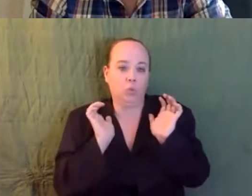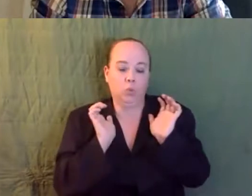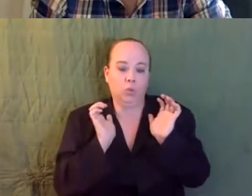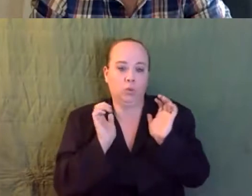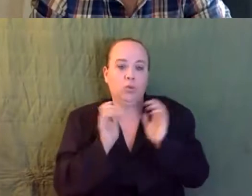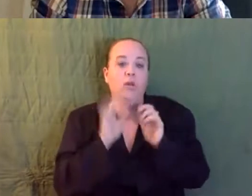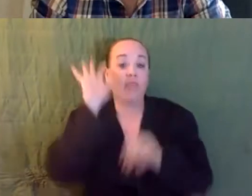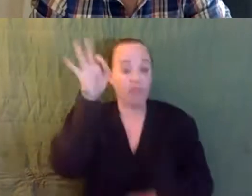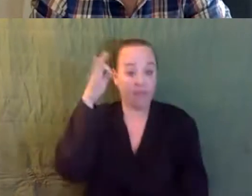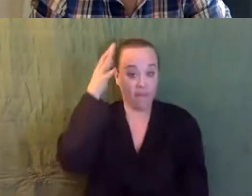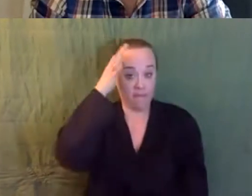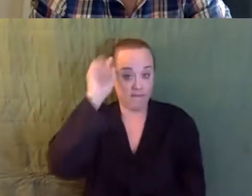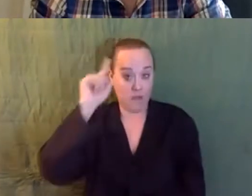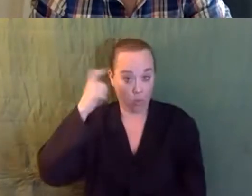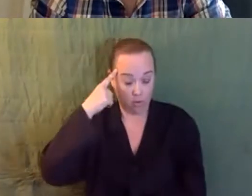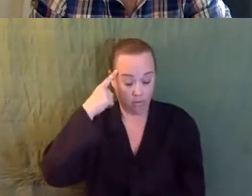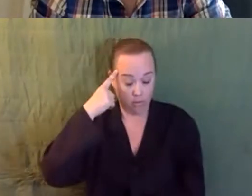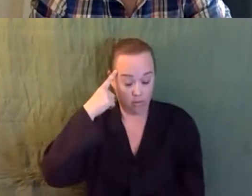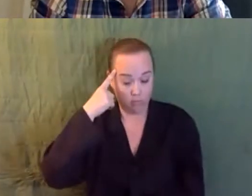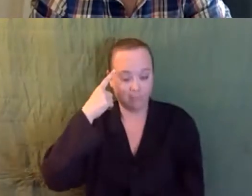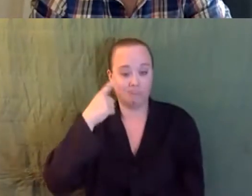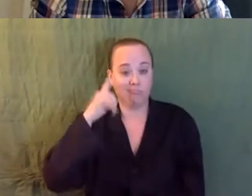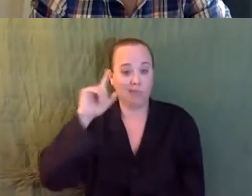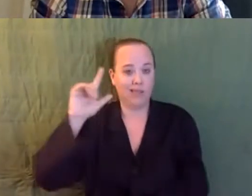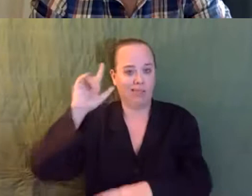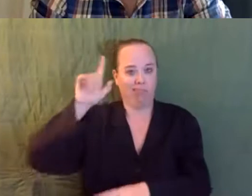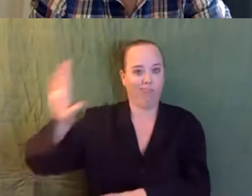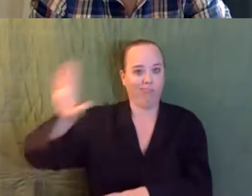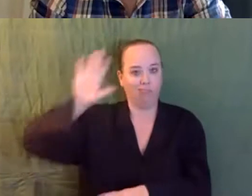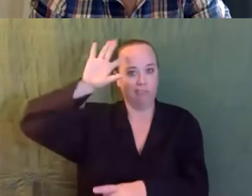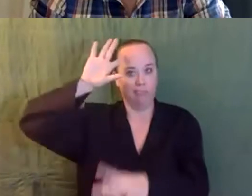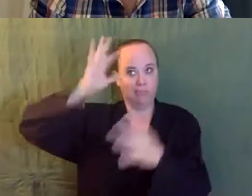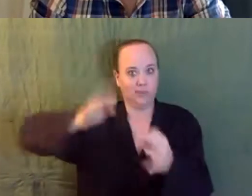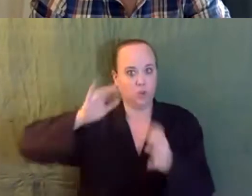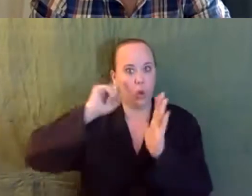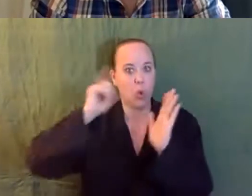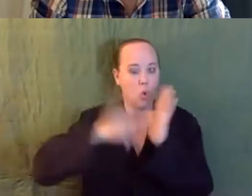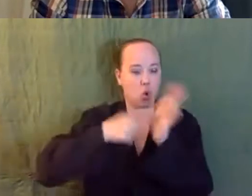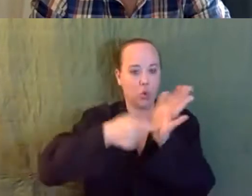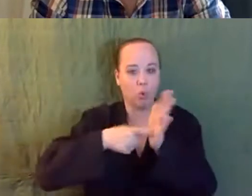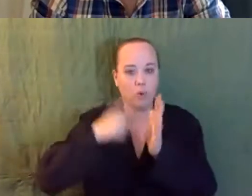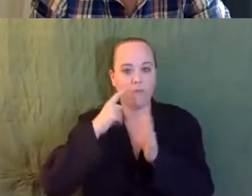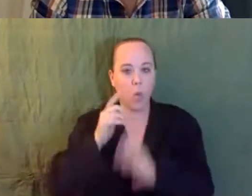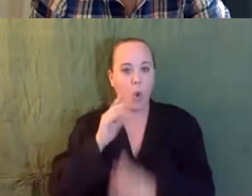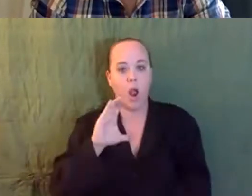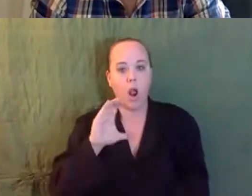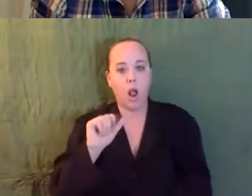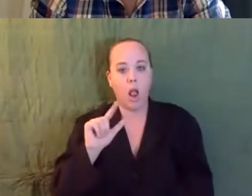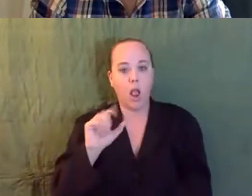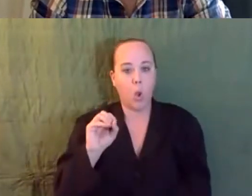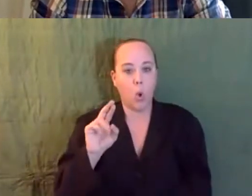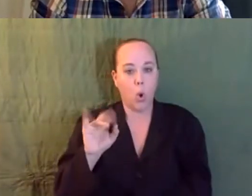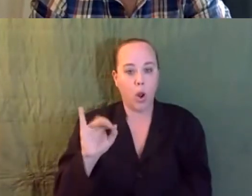federal government has imposed some notice requirements in terms of calorie counts on